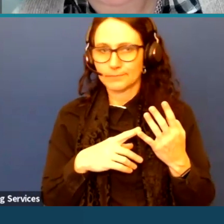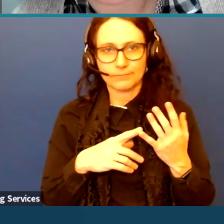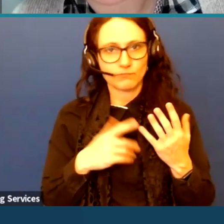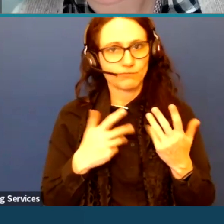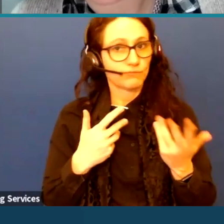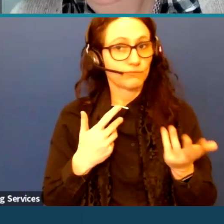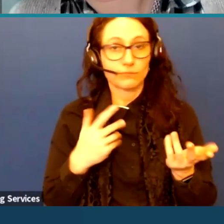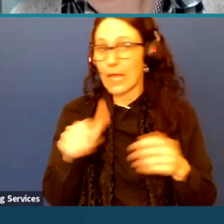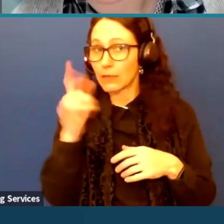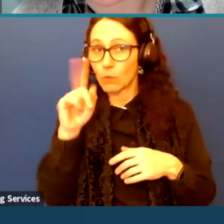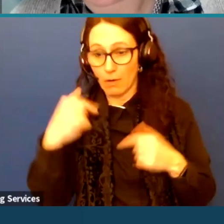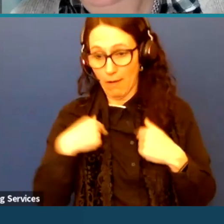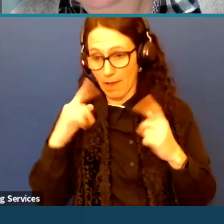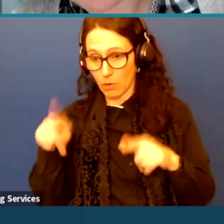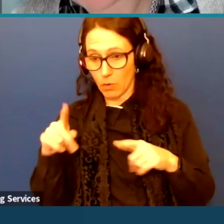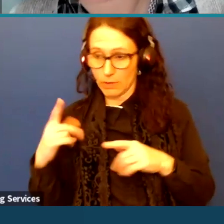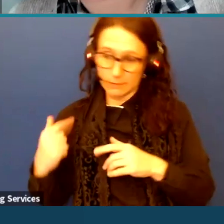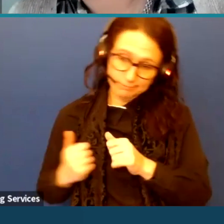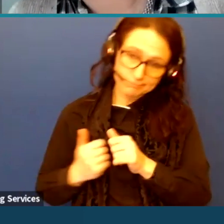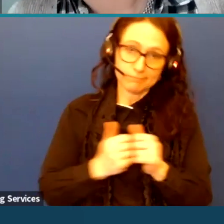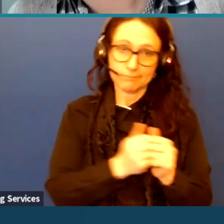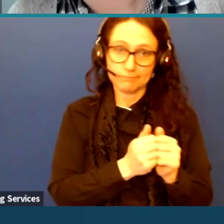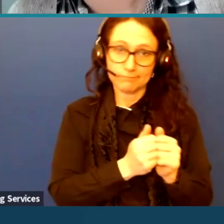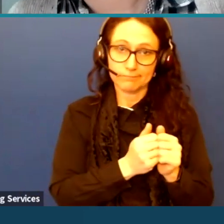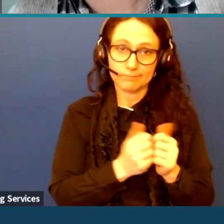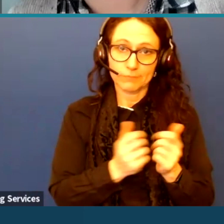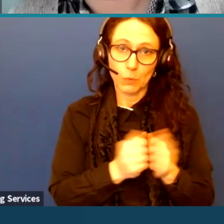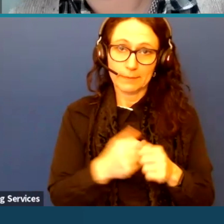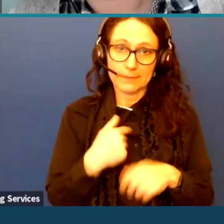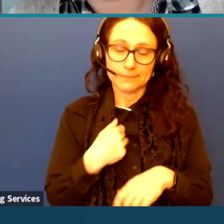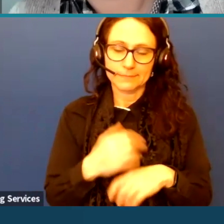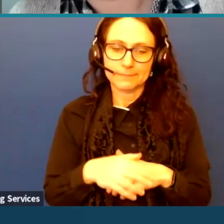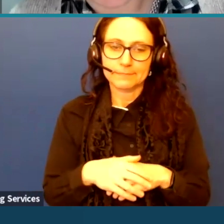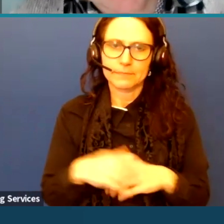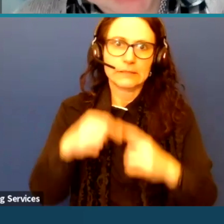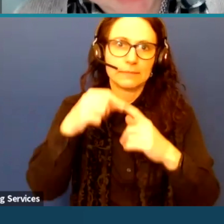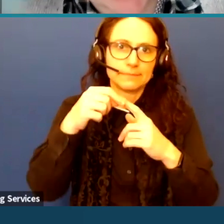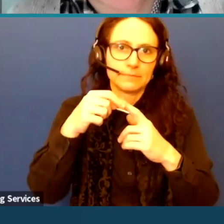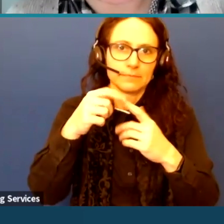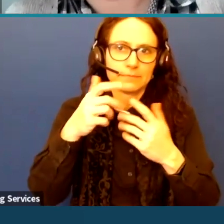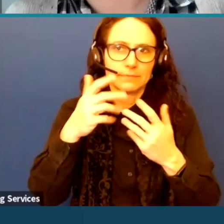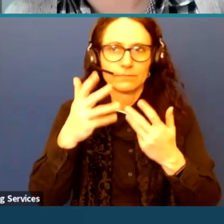wherever I go, he could go, except, you know,